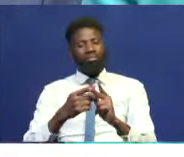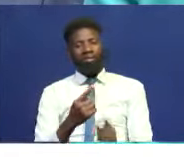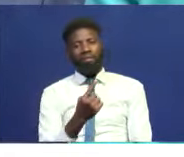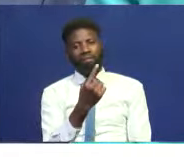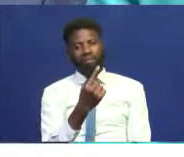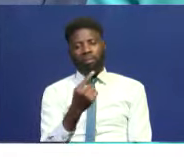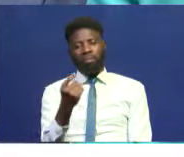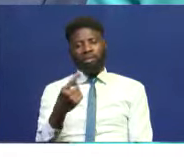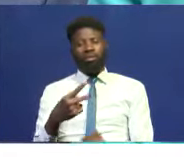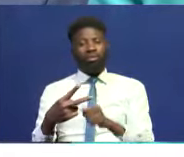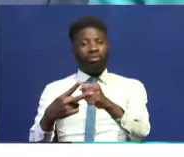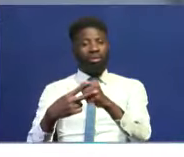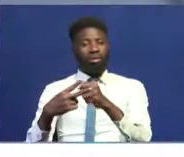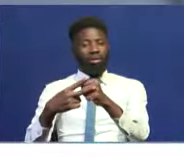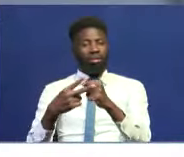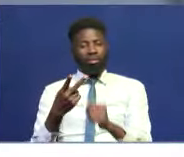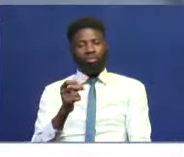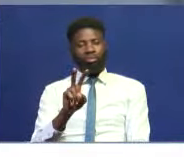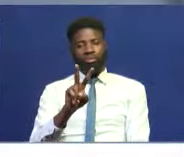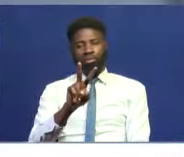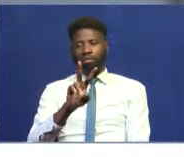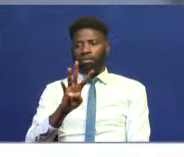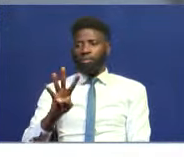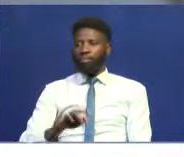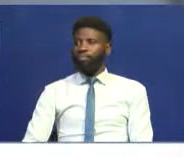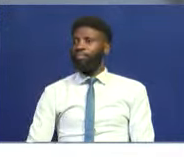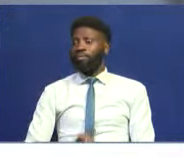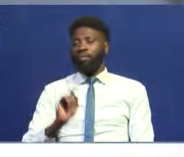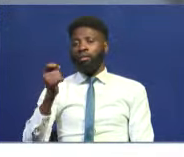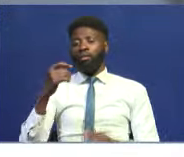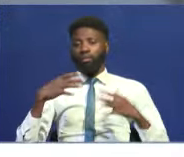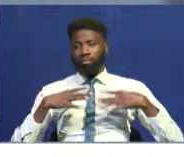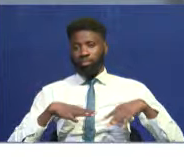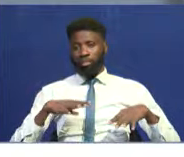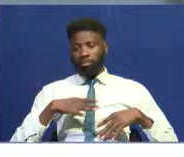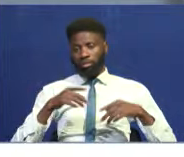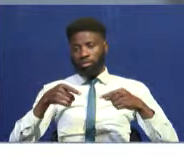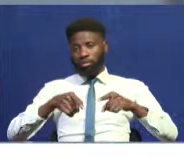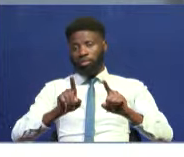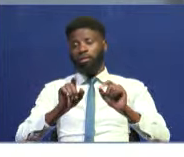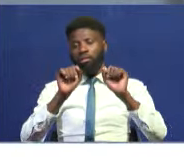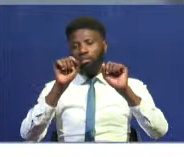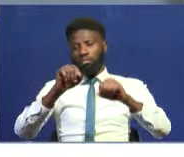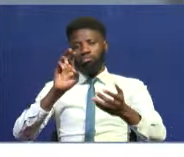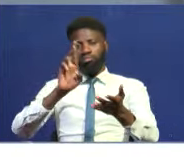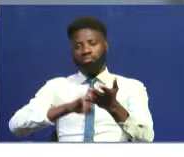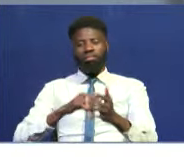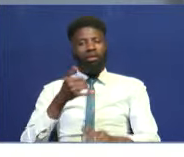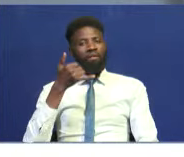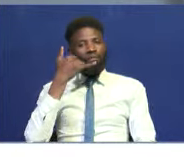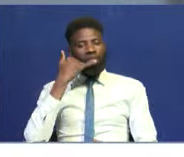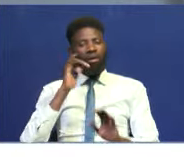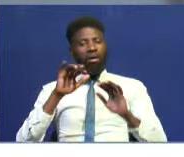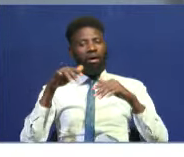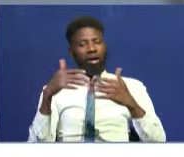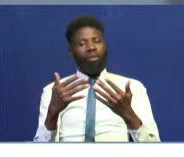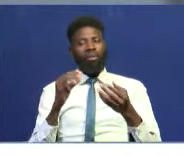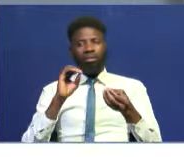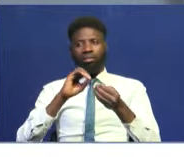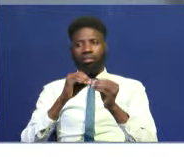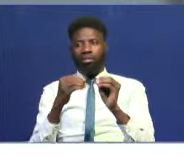1st of July 2024. Kenyans are expected to do self-registration via mobile phones through USSD